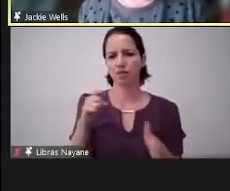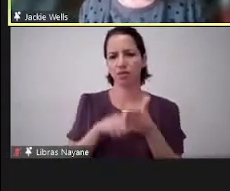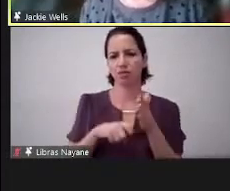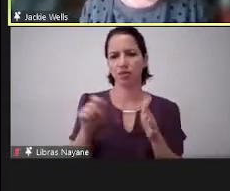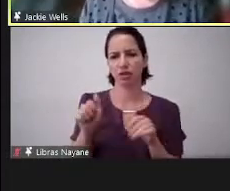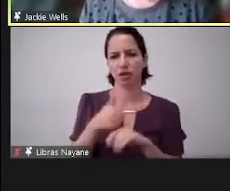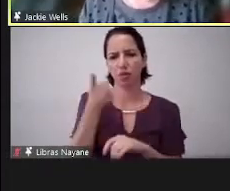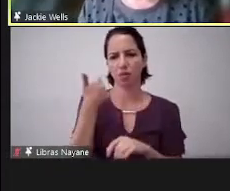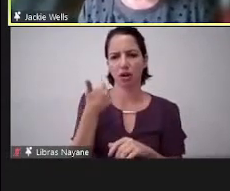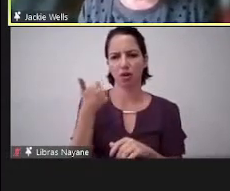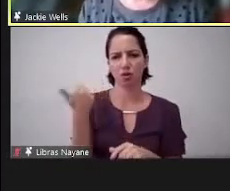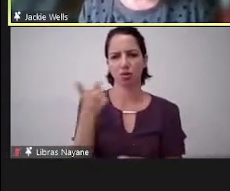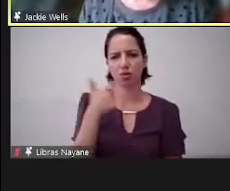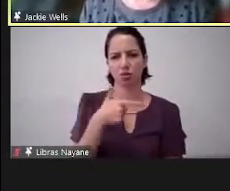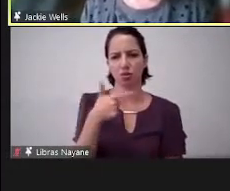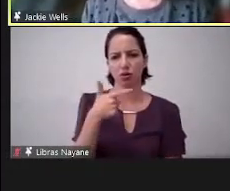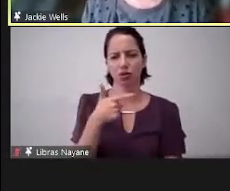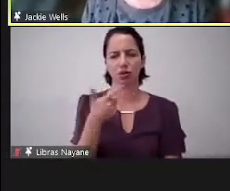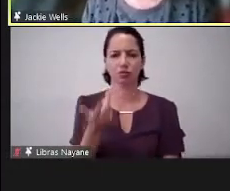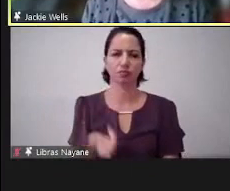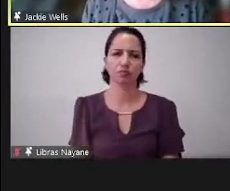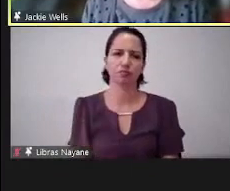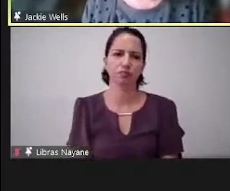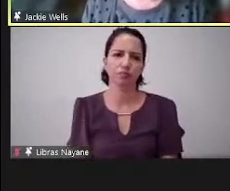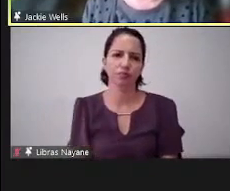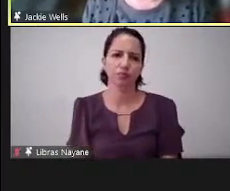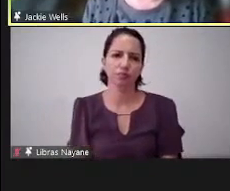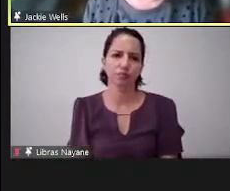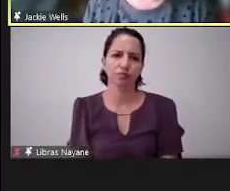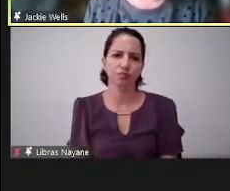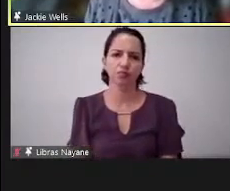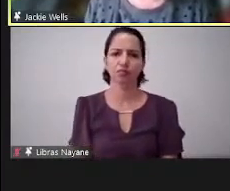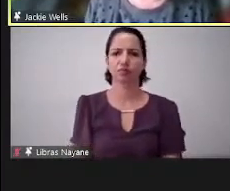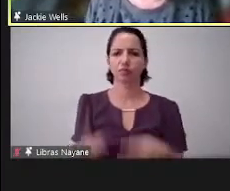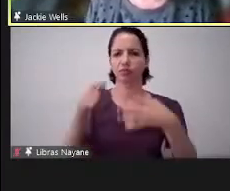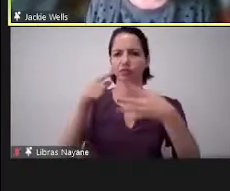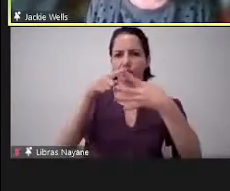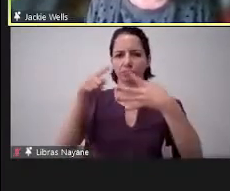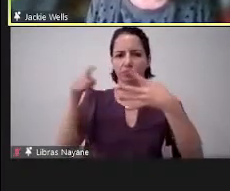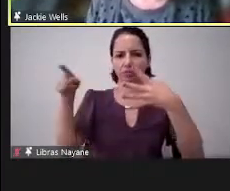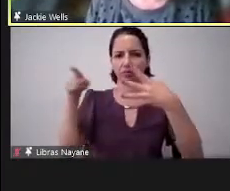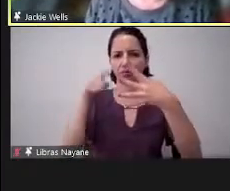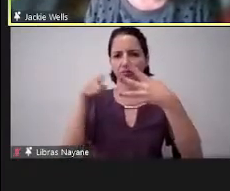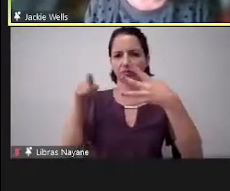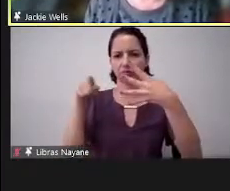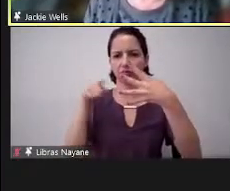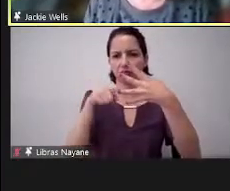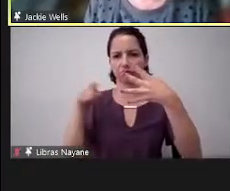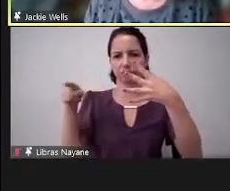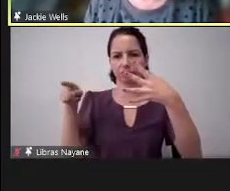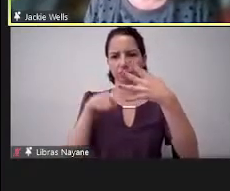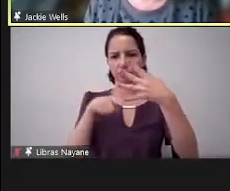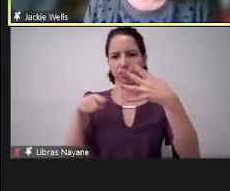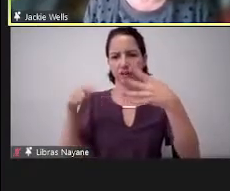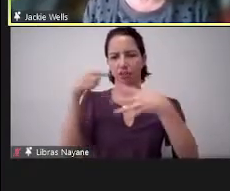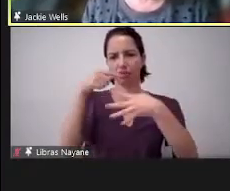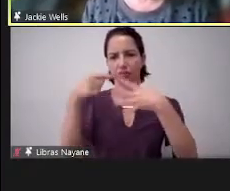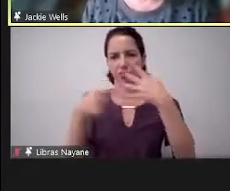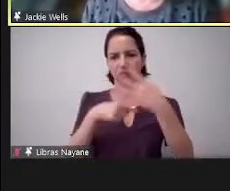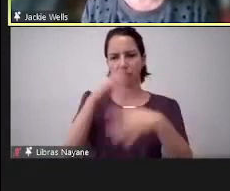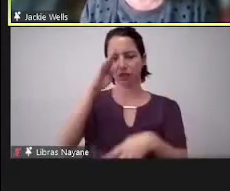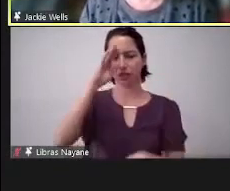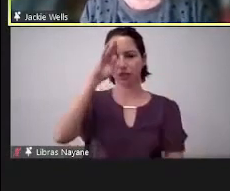The PLSA has developed its own set of principles that it asks government to consider when looking at